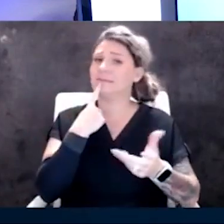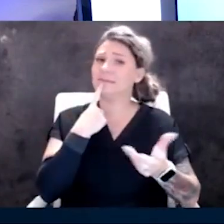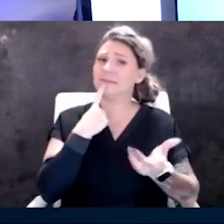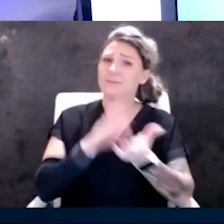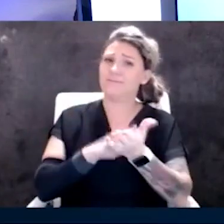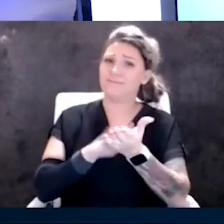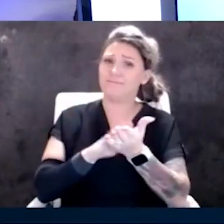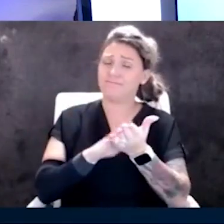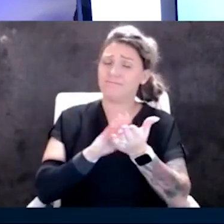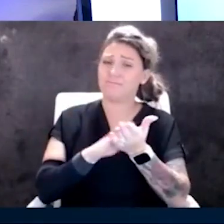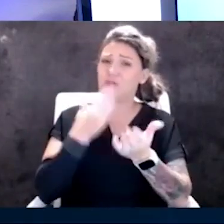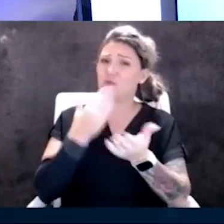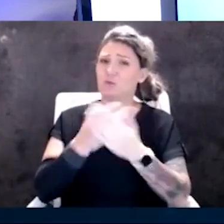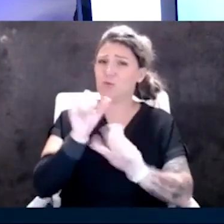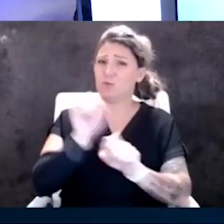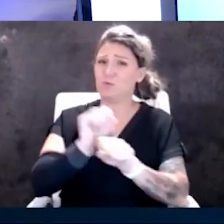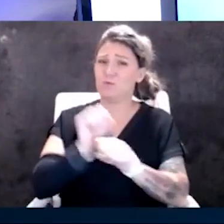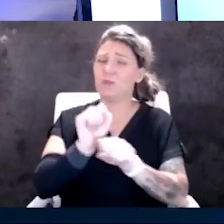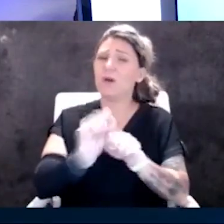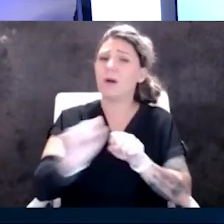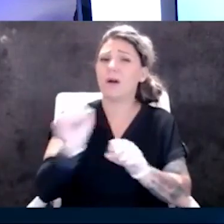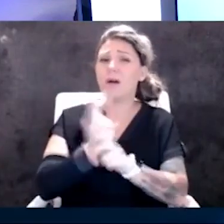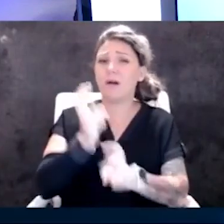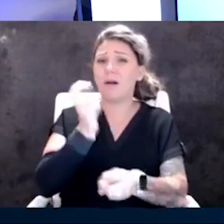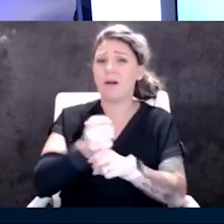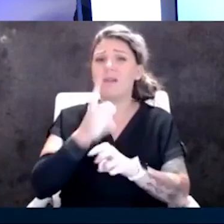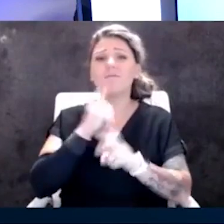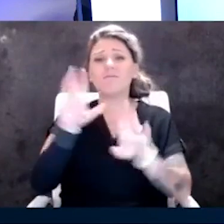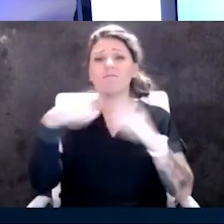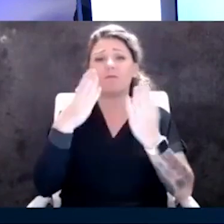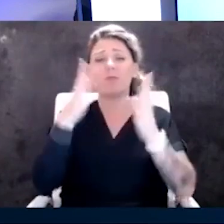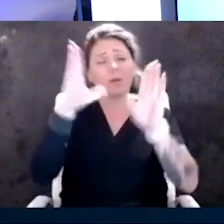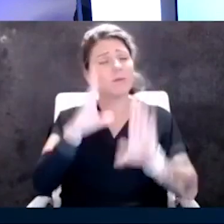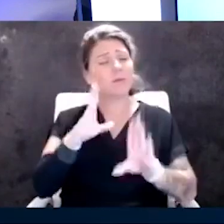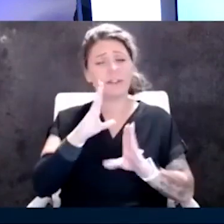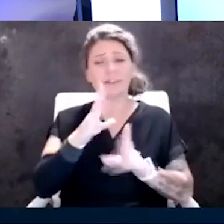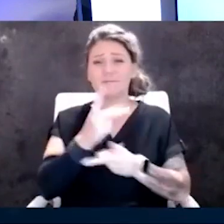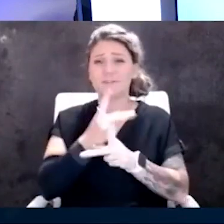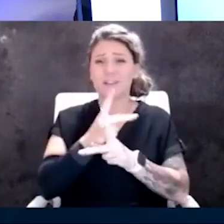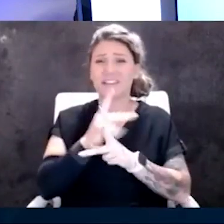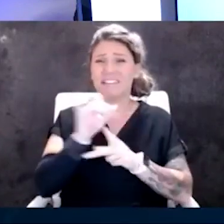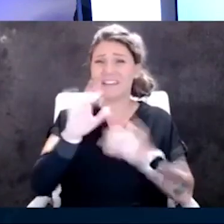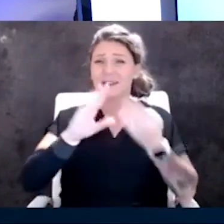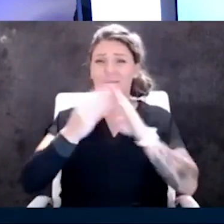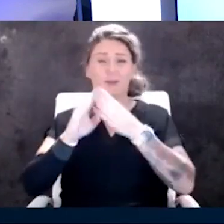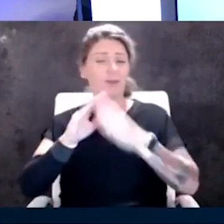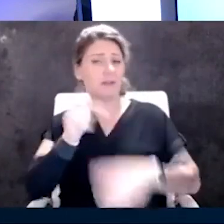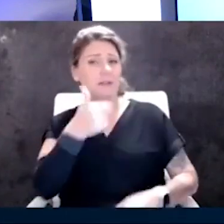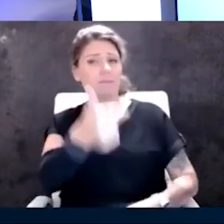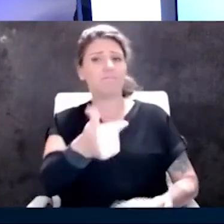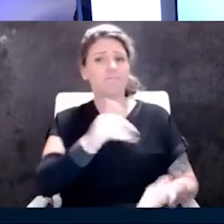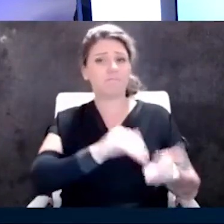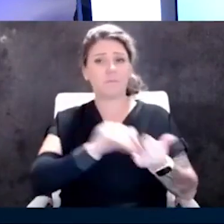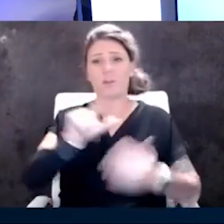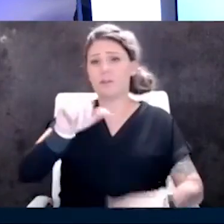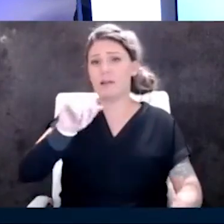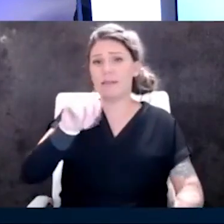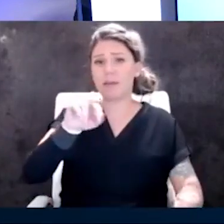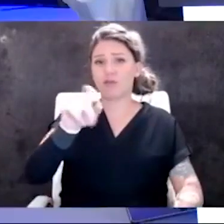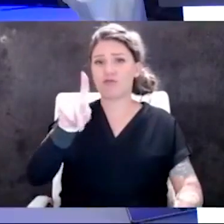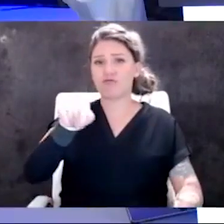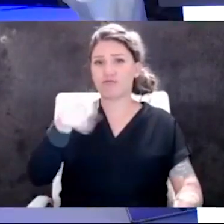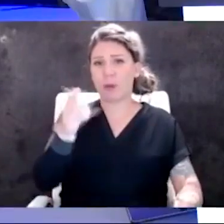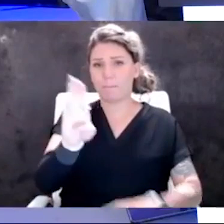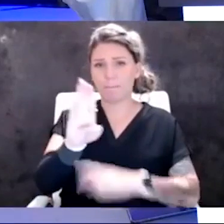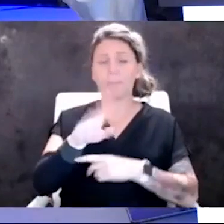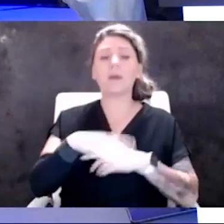been working so darn hard in Great Bend to help provide great care to that community. So turn to Dr. Latham. So Heath, you get these calls from all